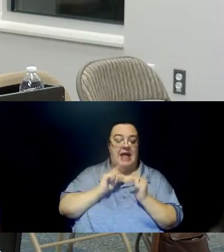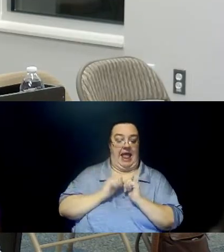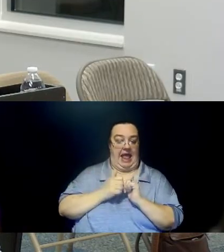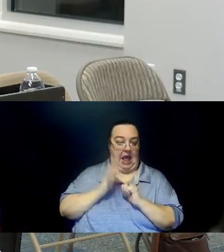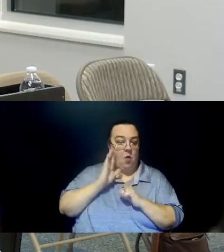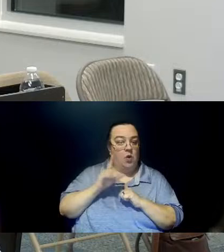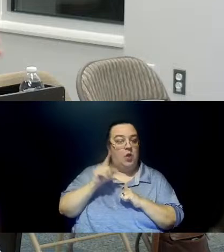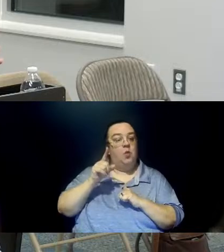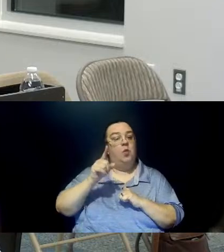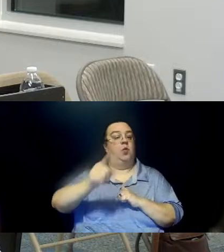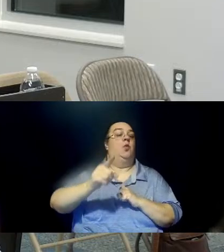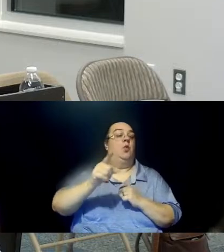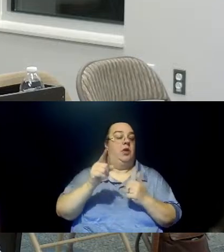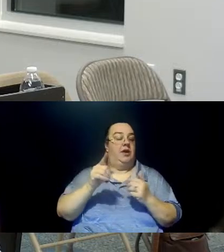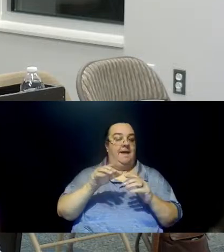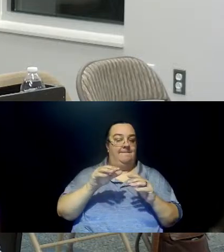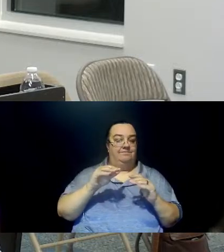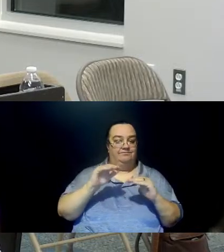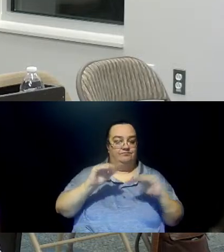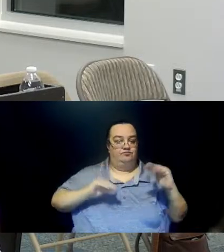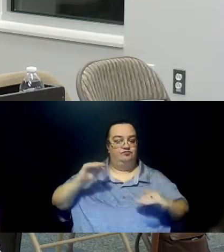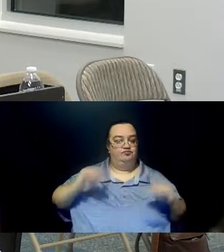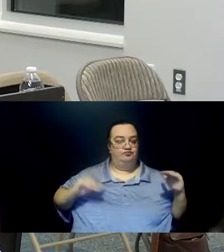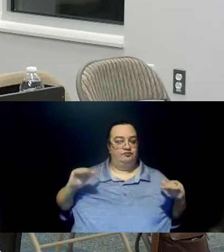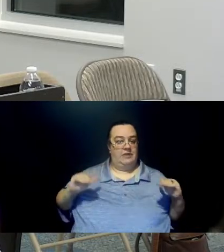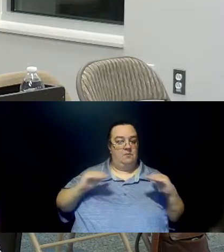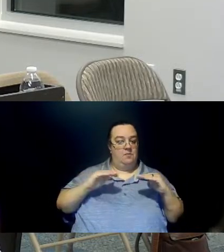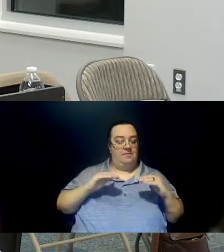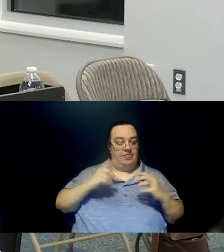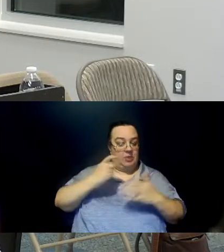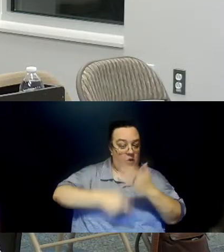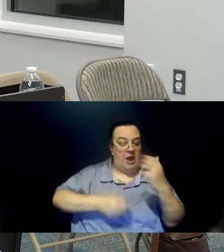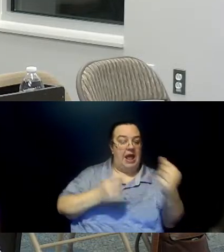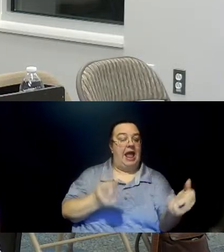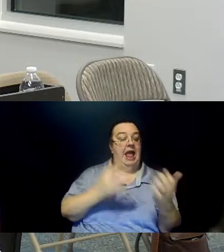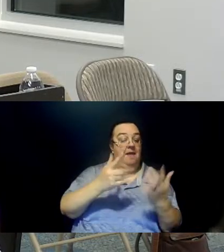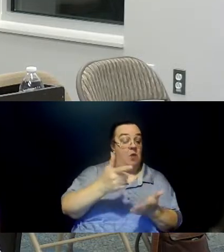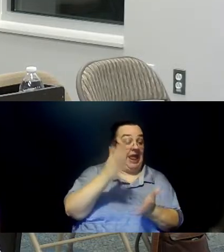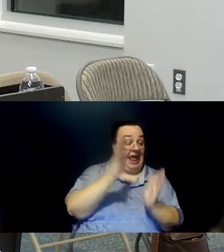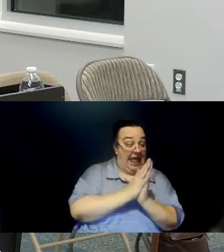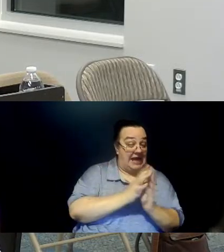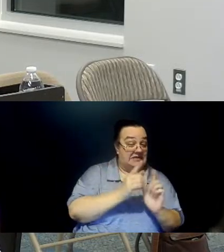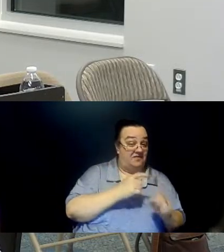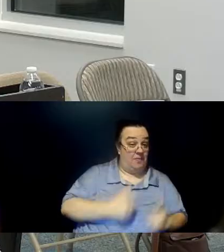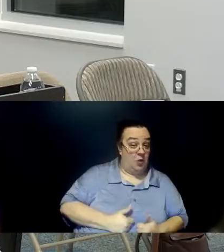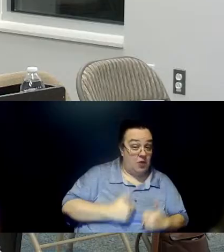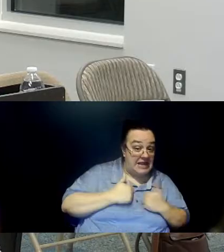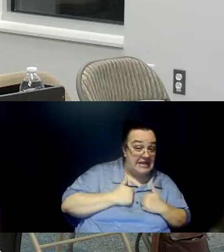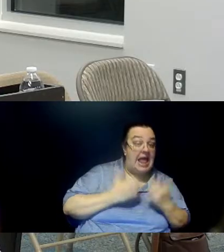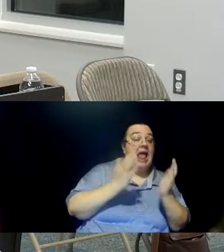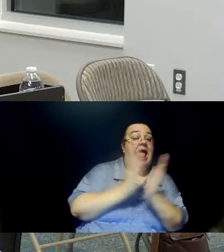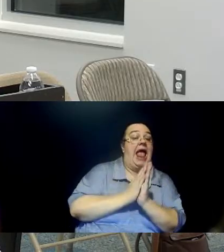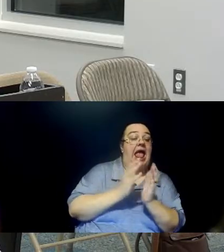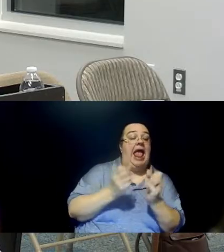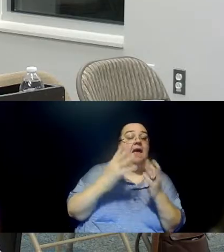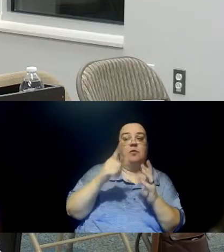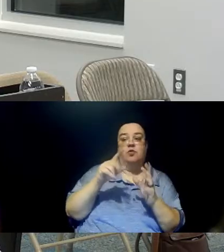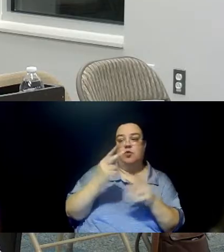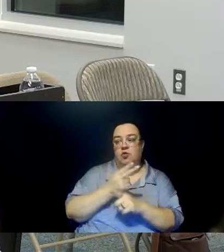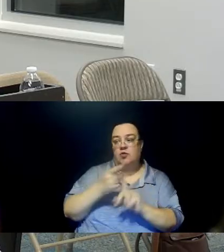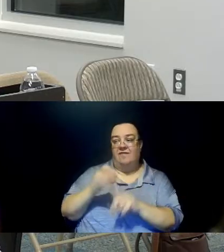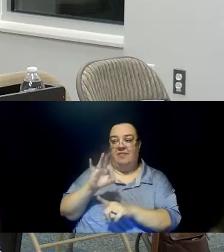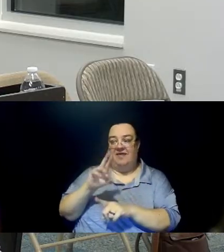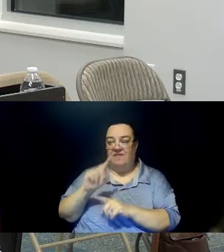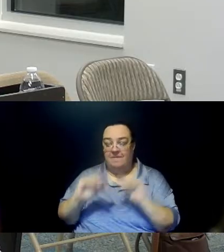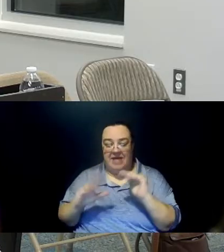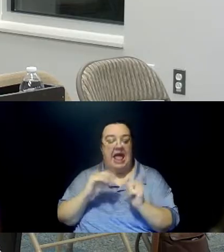to spread out the cost? How much are you going to ask residents for? How much are you going to dip into the fund balance for? And how much are you